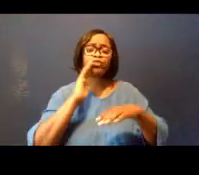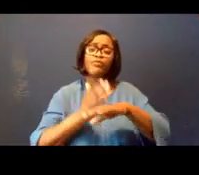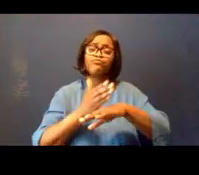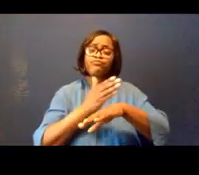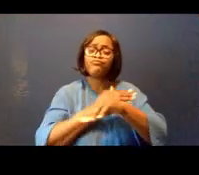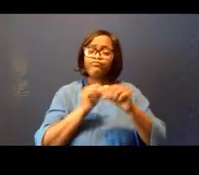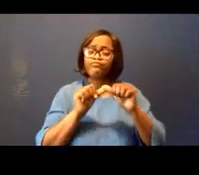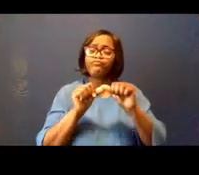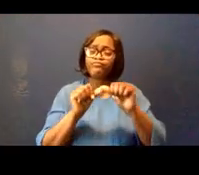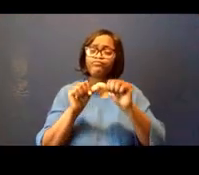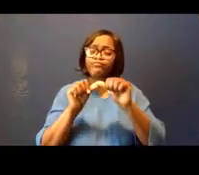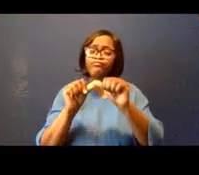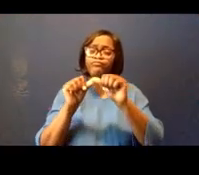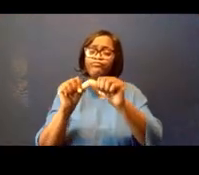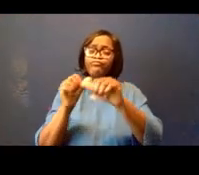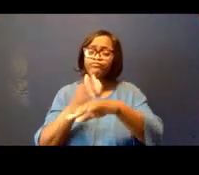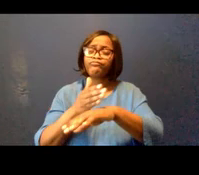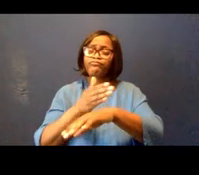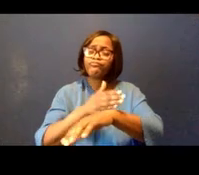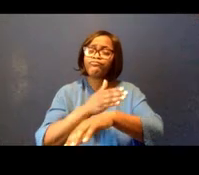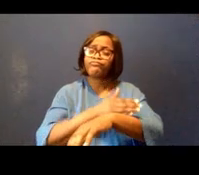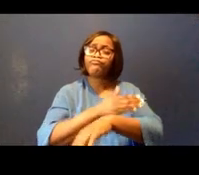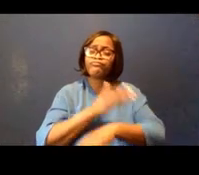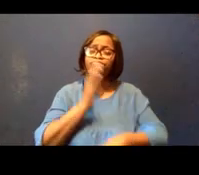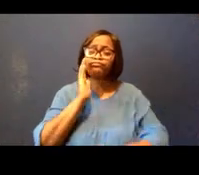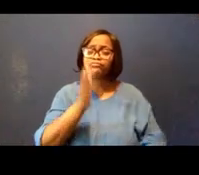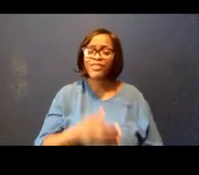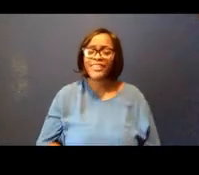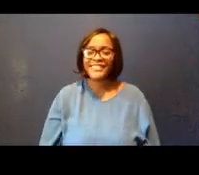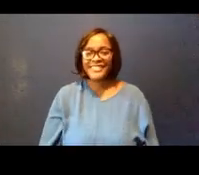in terms of